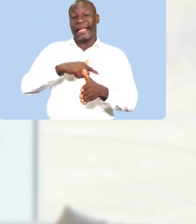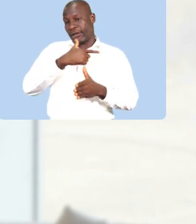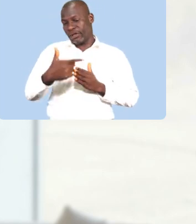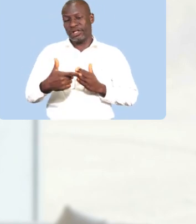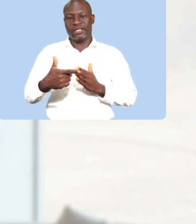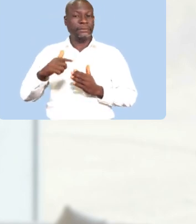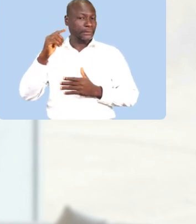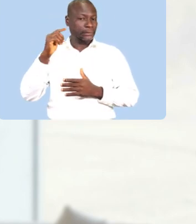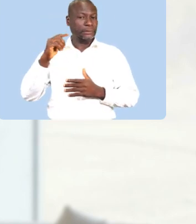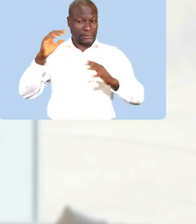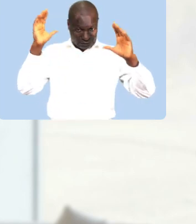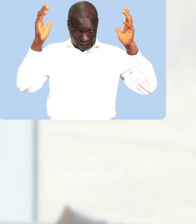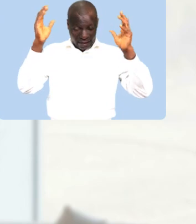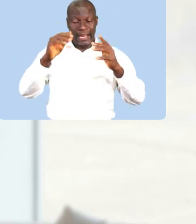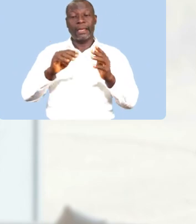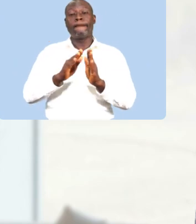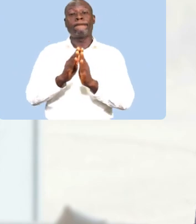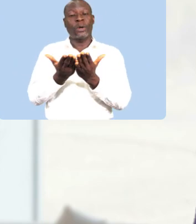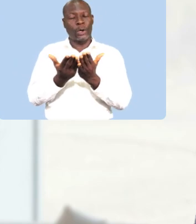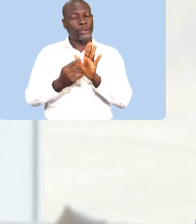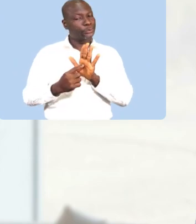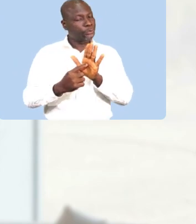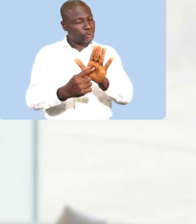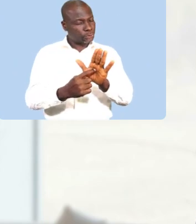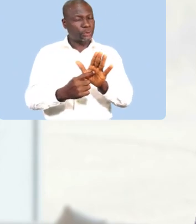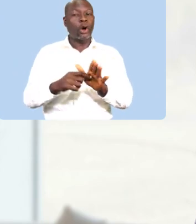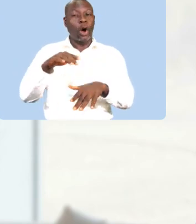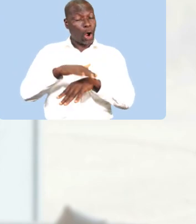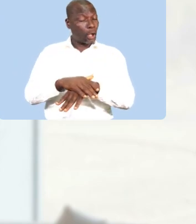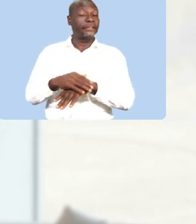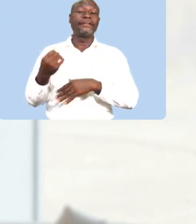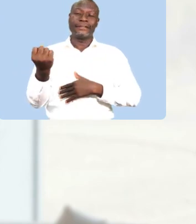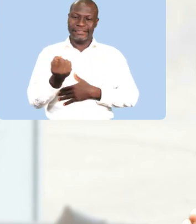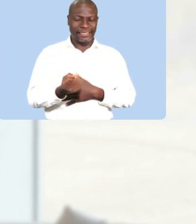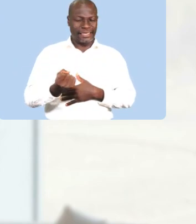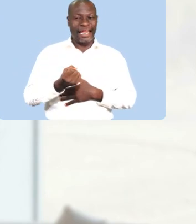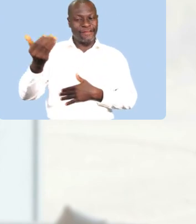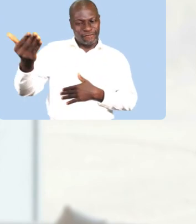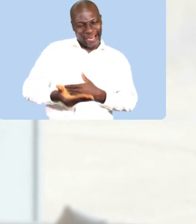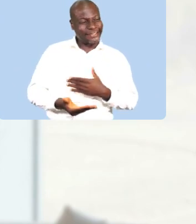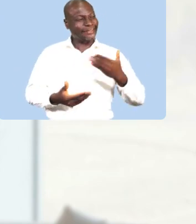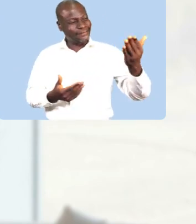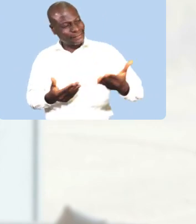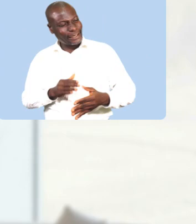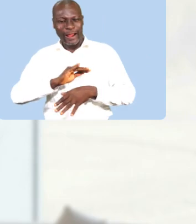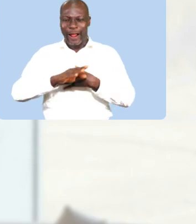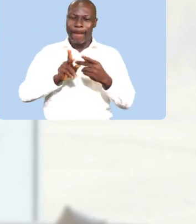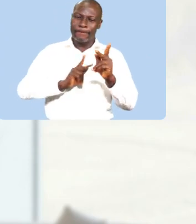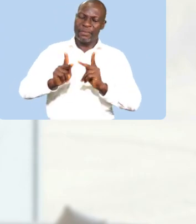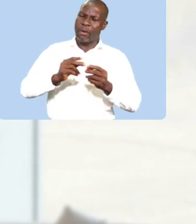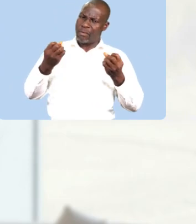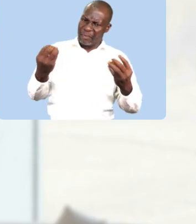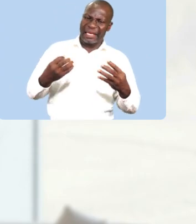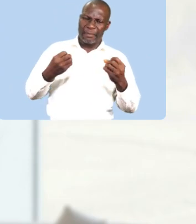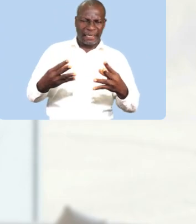then the book launch a basso sa Saturday no. Entimeton sa fro se brebi. Na kuku dan bebre